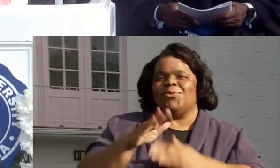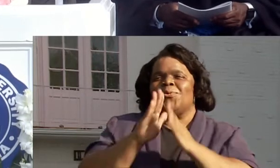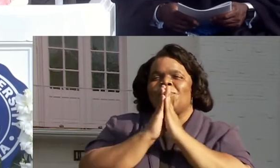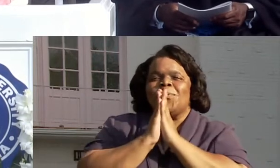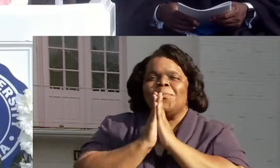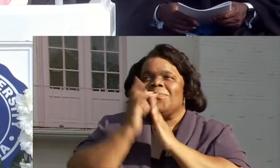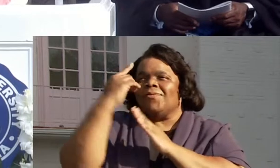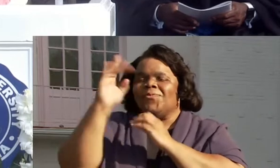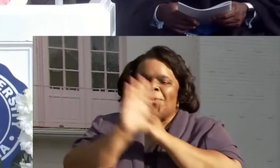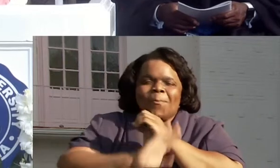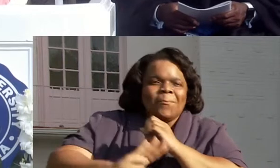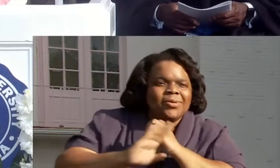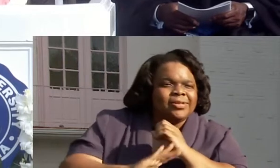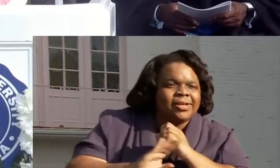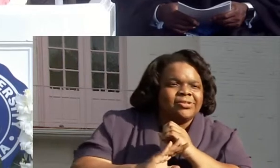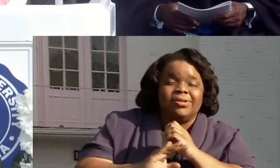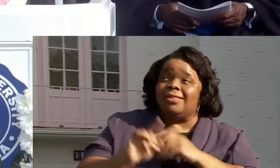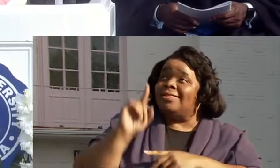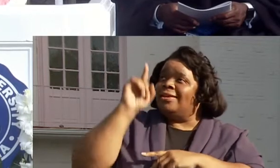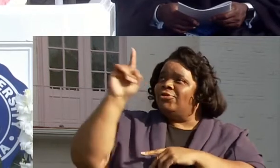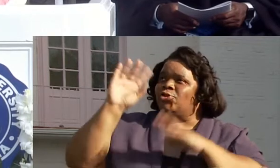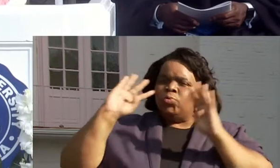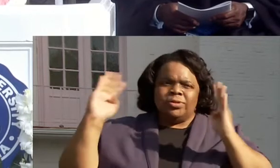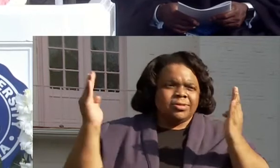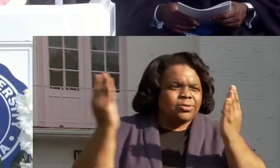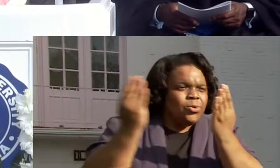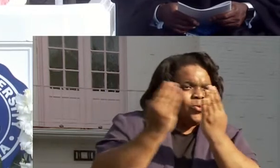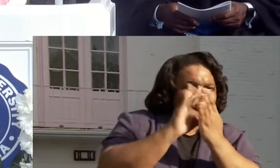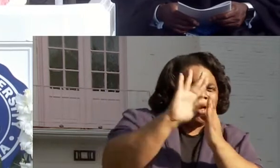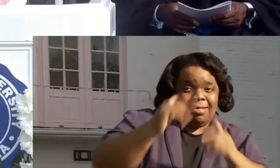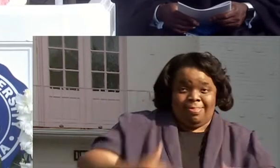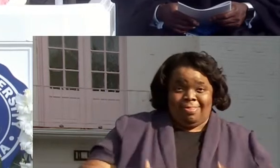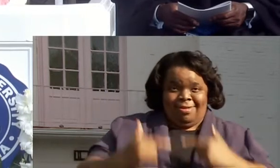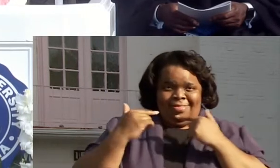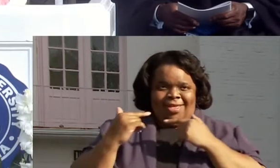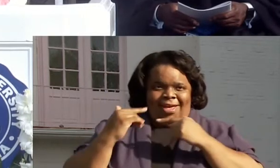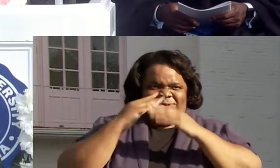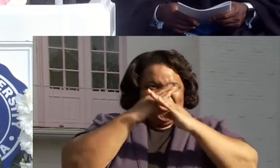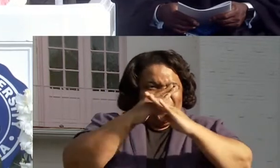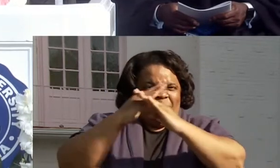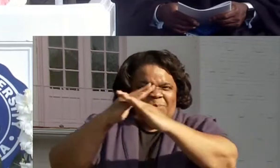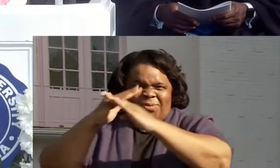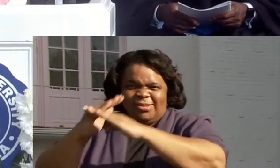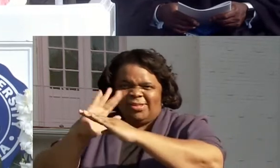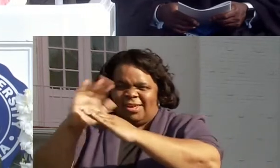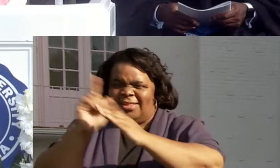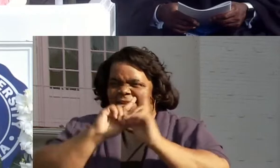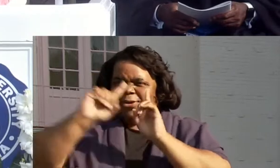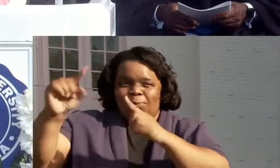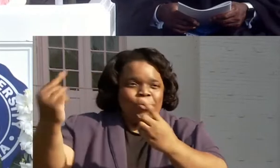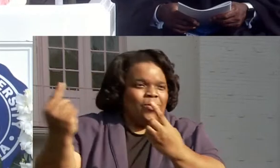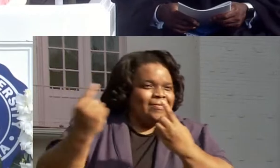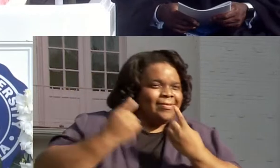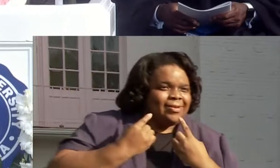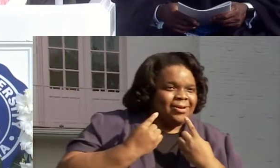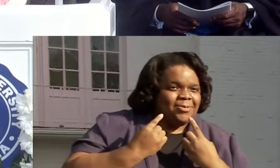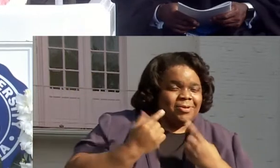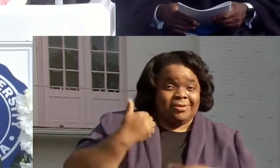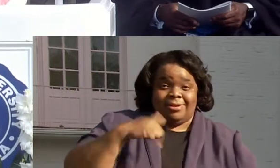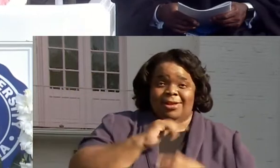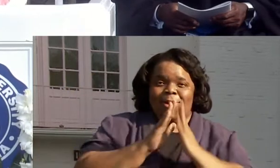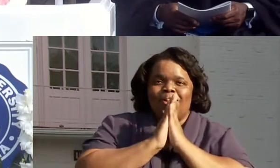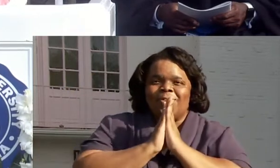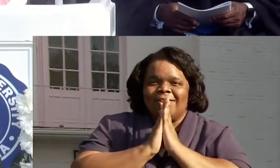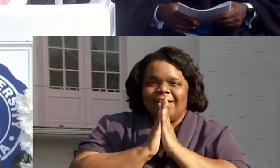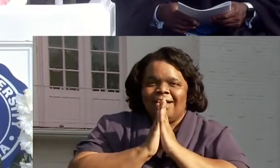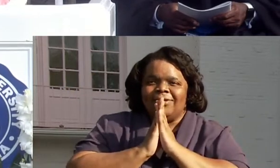your covering, that you would surround their lives with a shield, protect their coming and their going. We ask that you